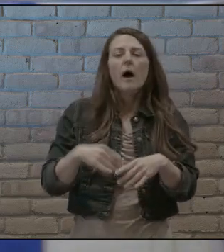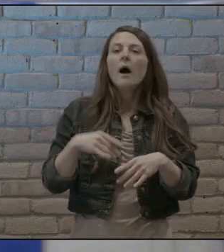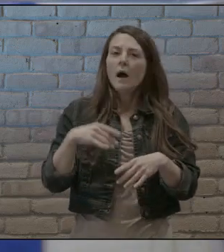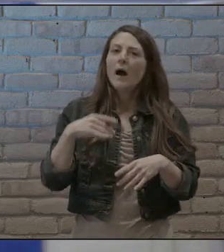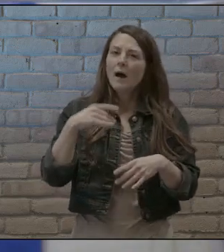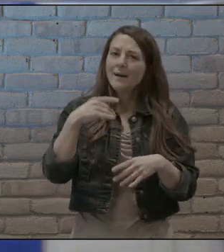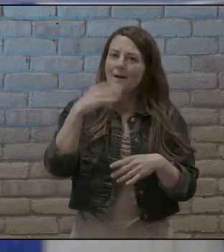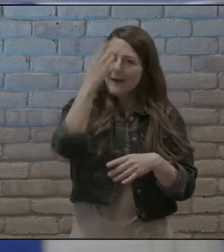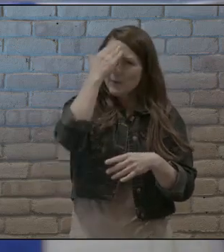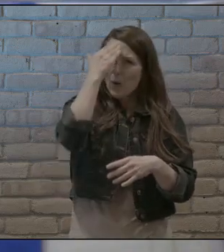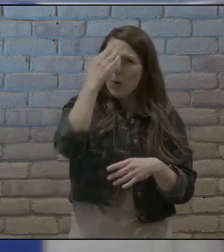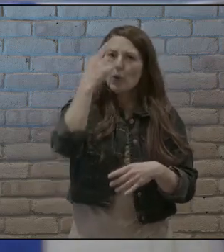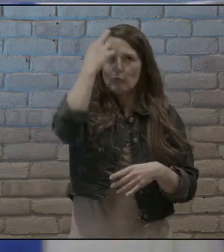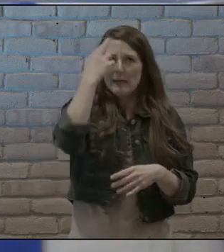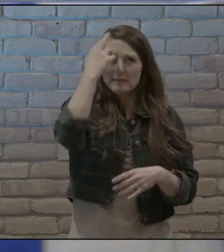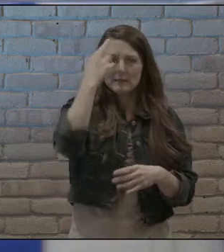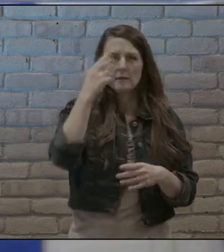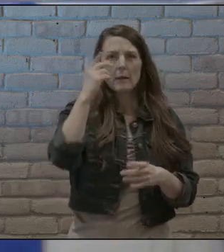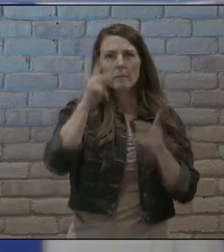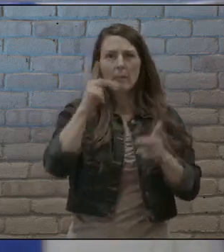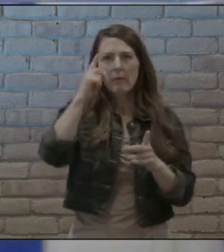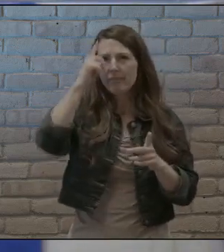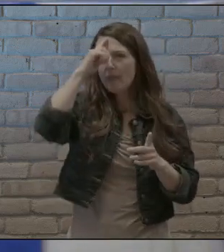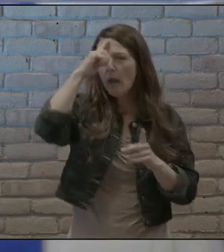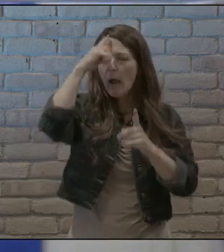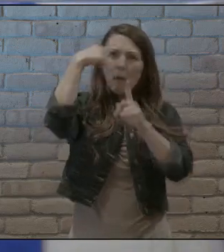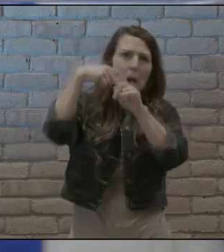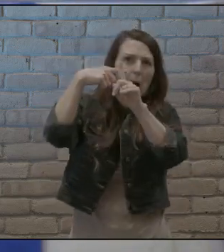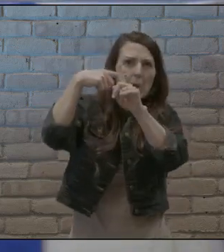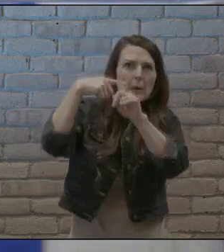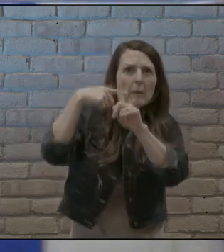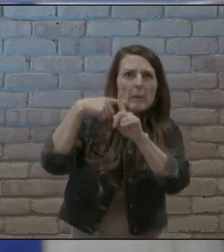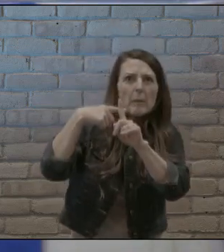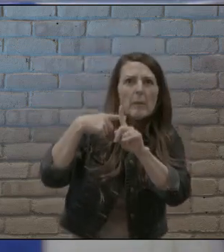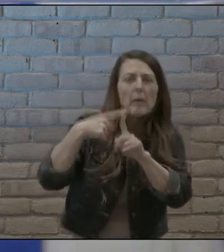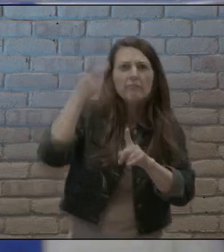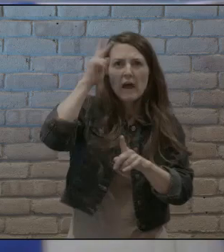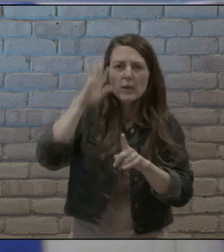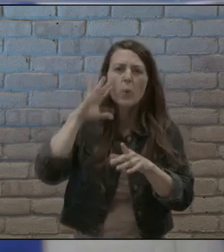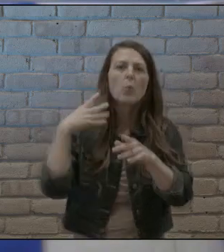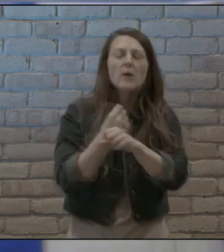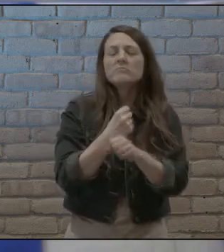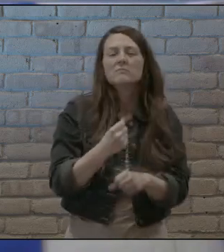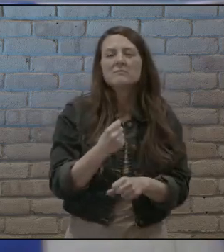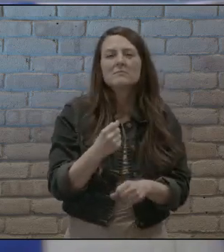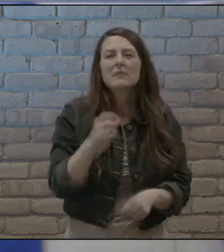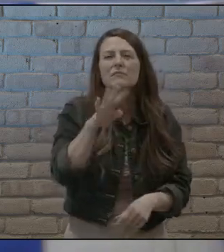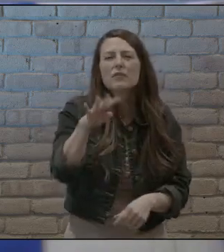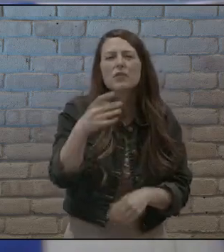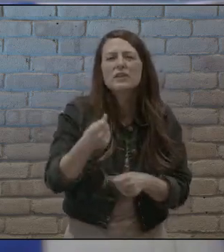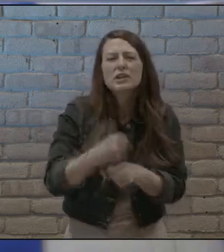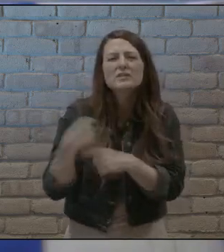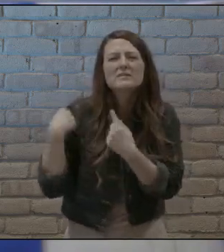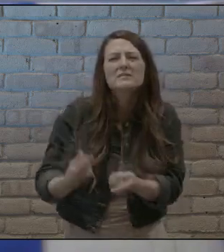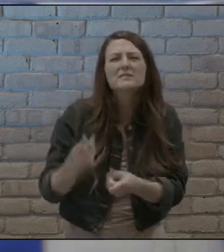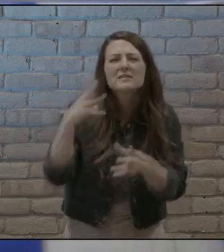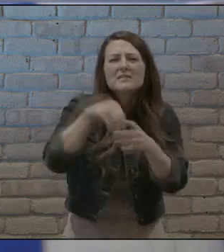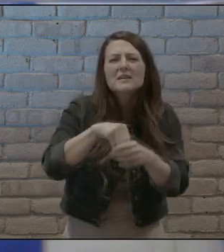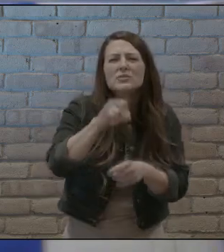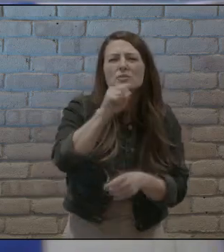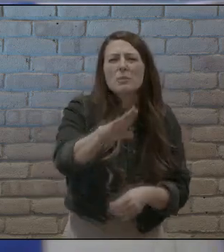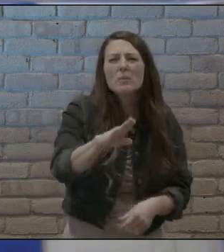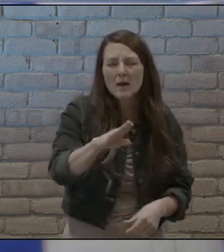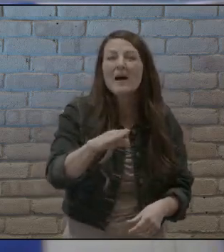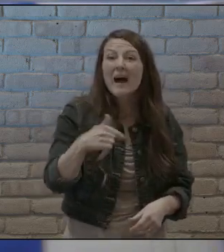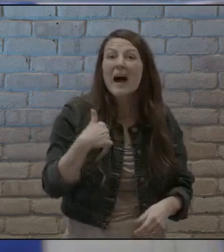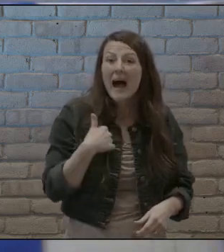positive about their chances. You see, it's been 44 years since they've been in the Super Bowl, and I just happened to be in my